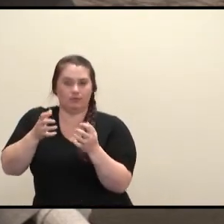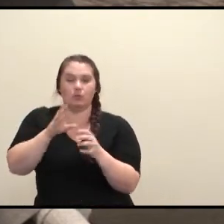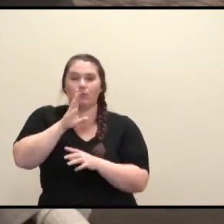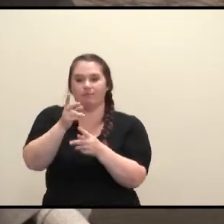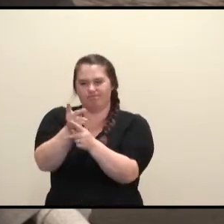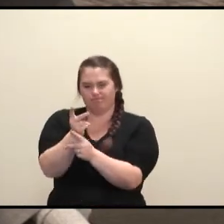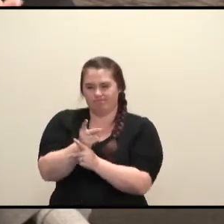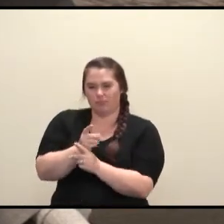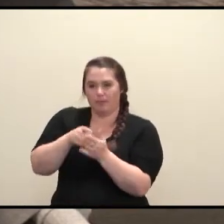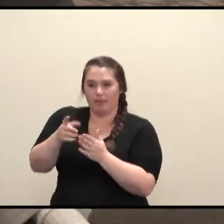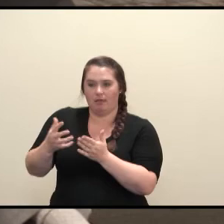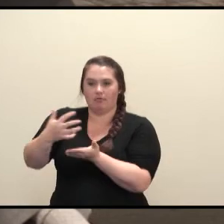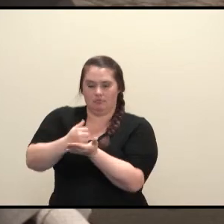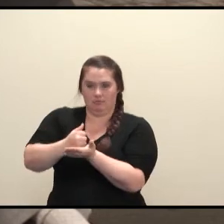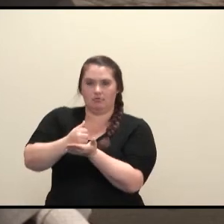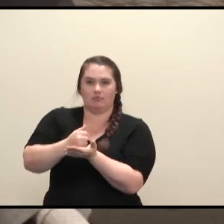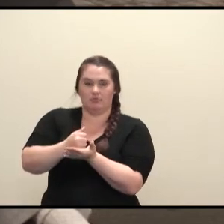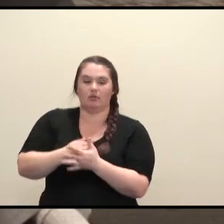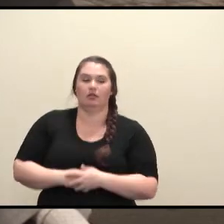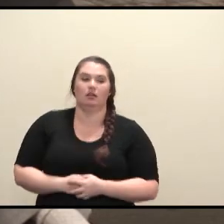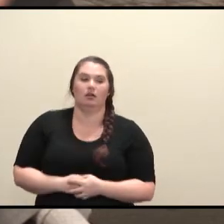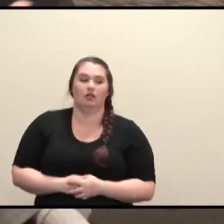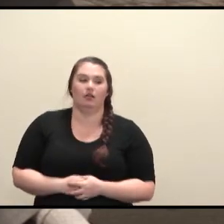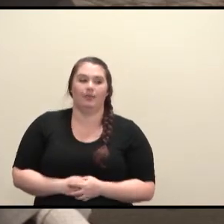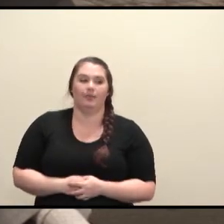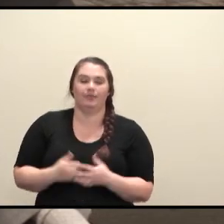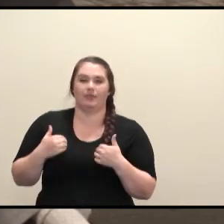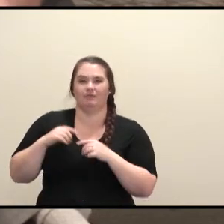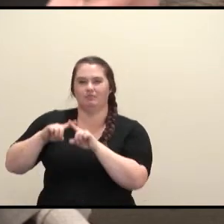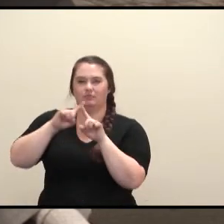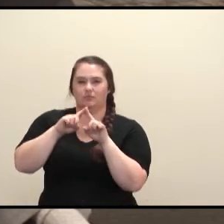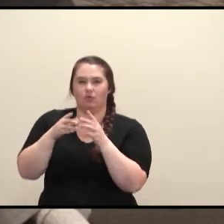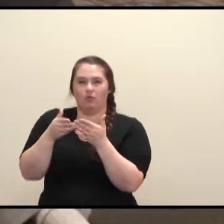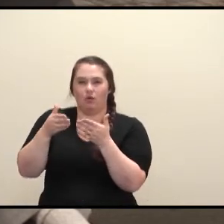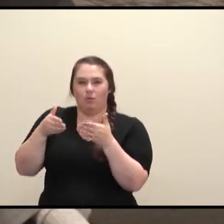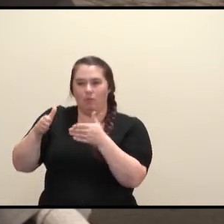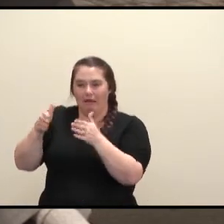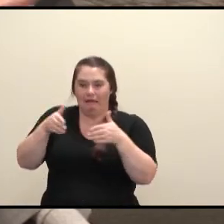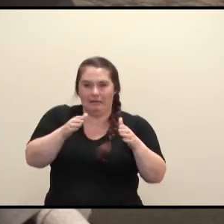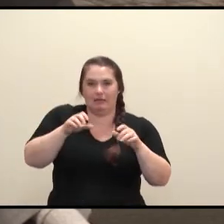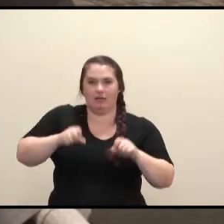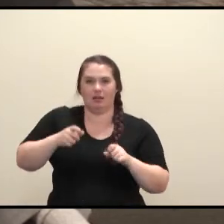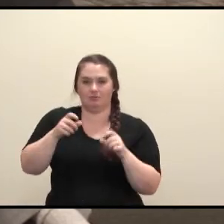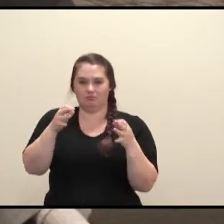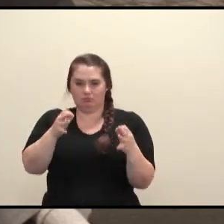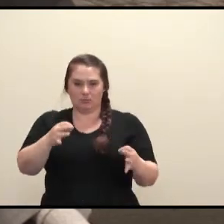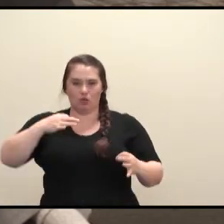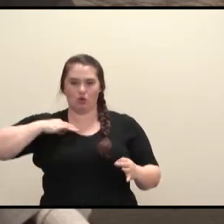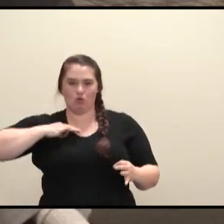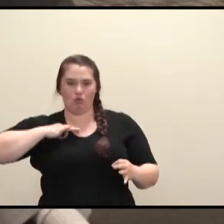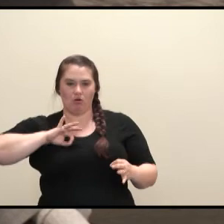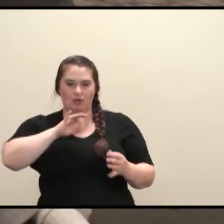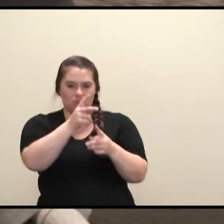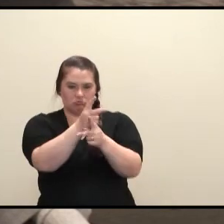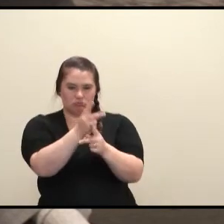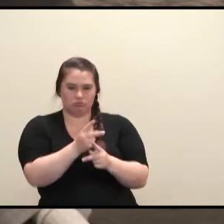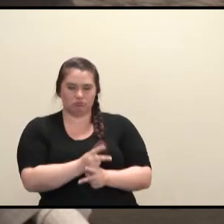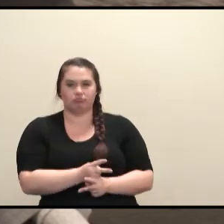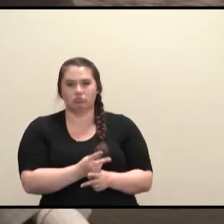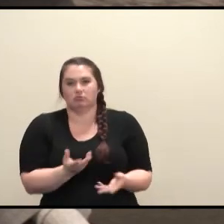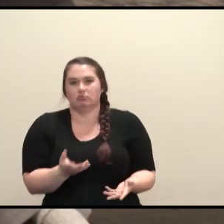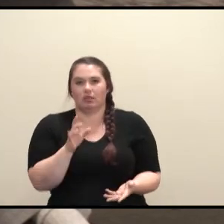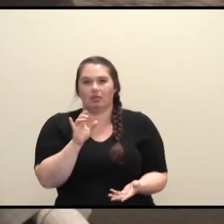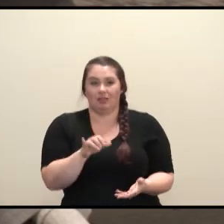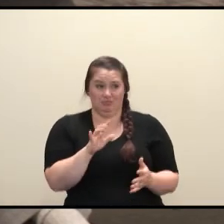calculate salaries, they have ways that they determine credit and do all of those things. It is a calculation.